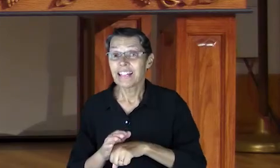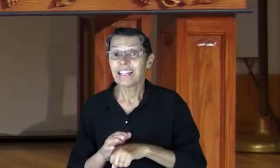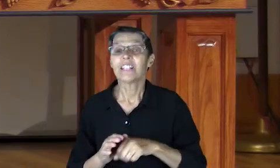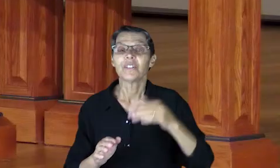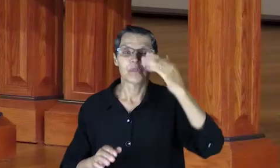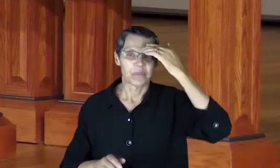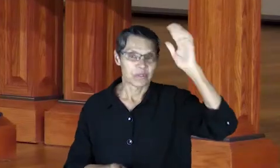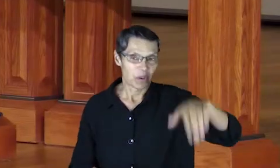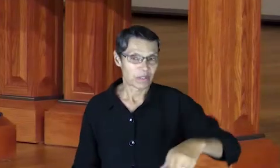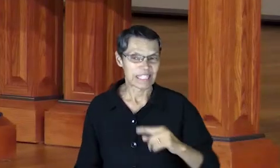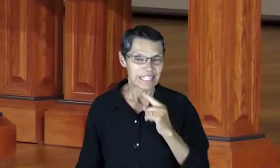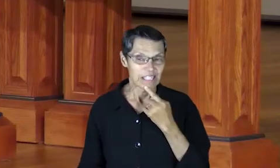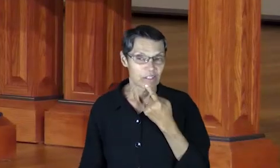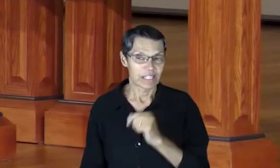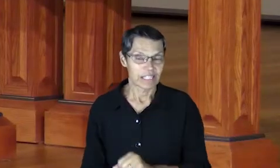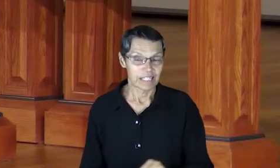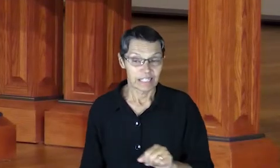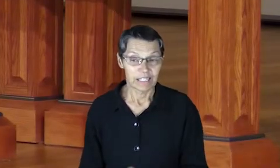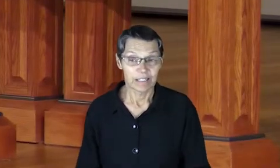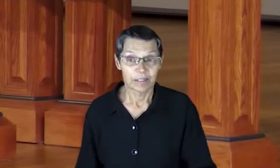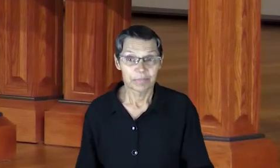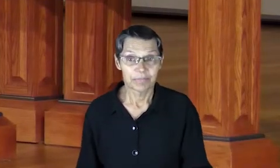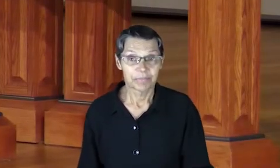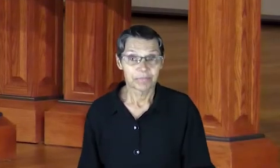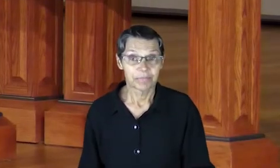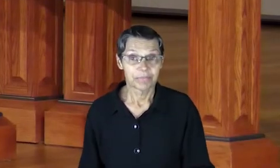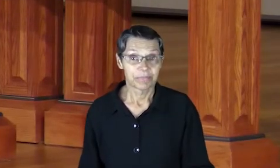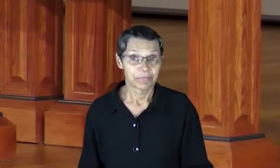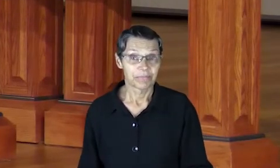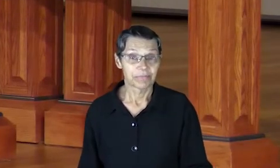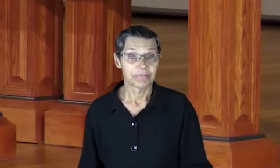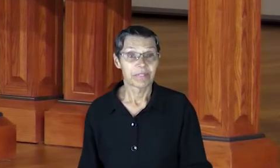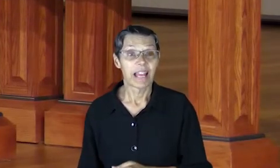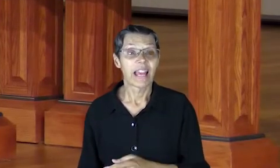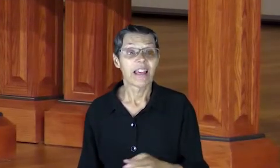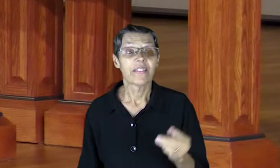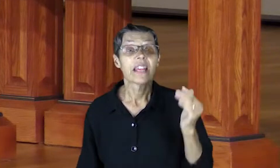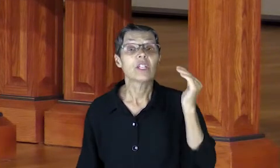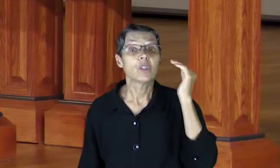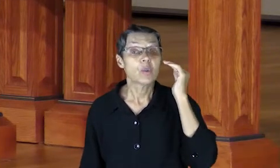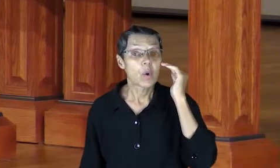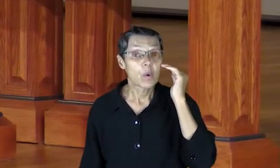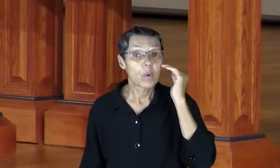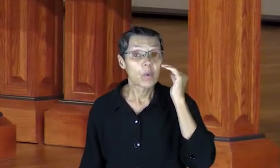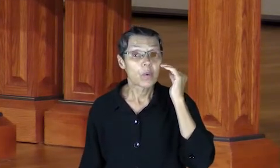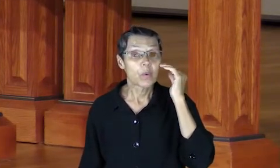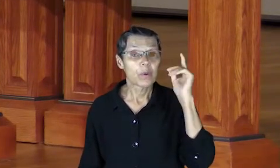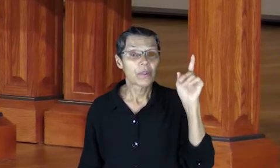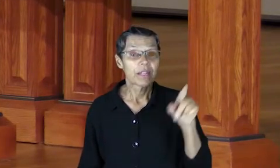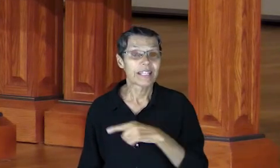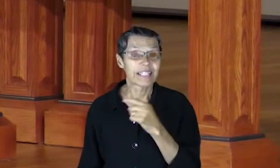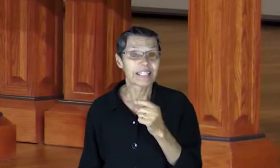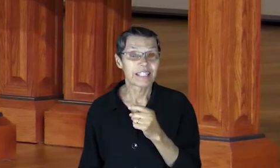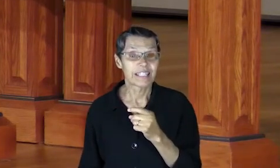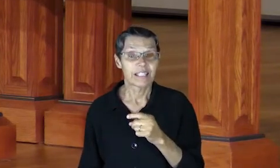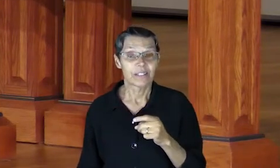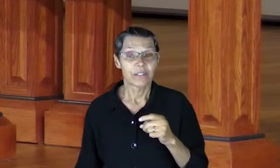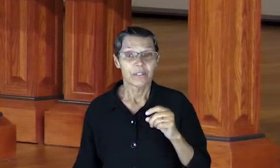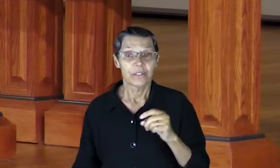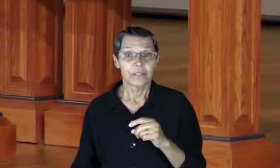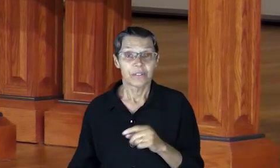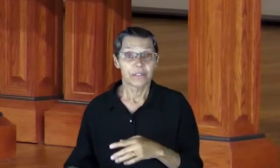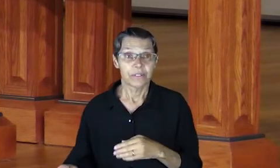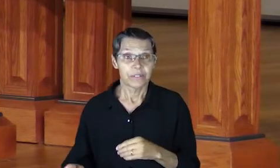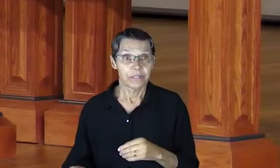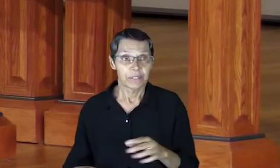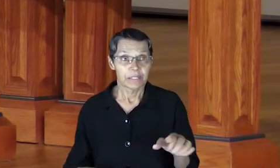ring, that's when we know. They've had the will to survive, and they've known they need to take the risk to